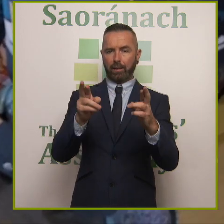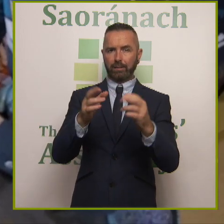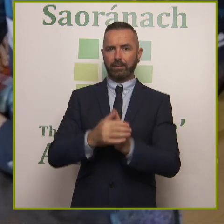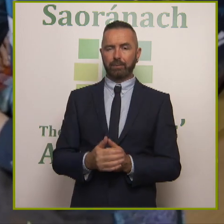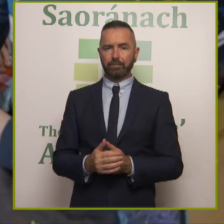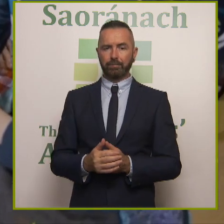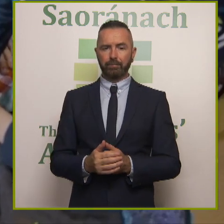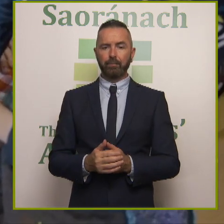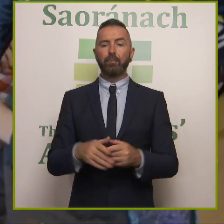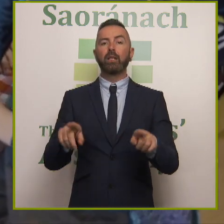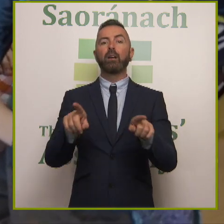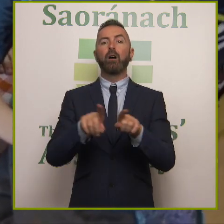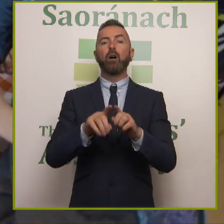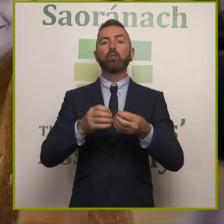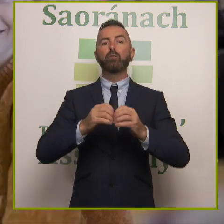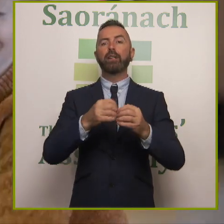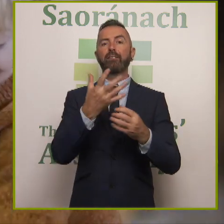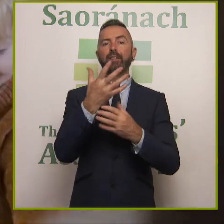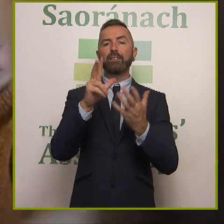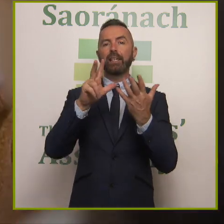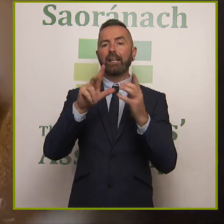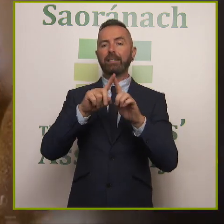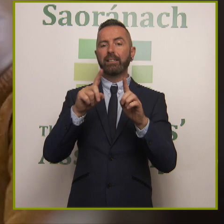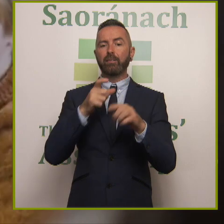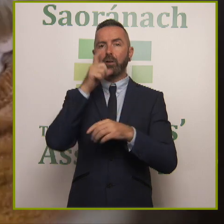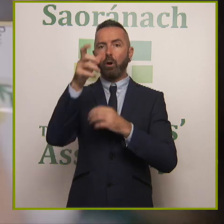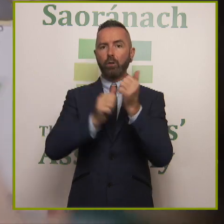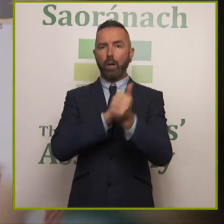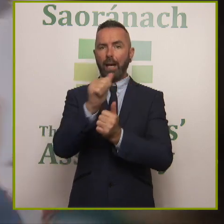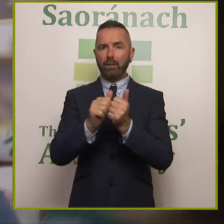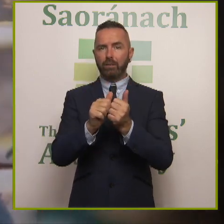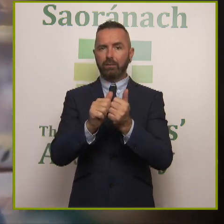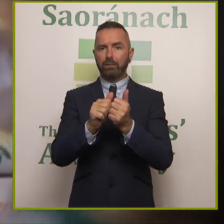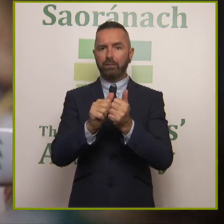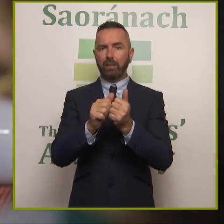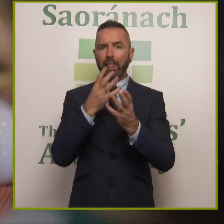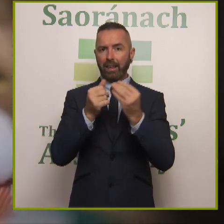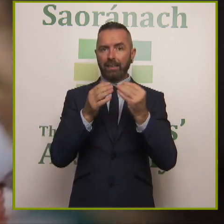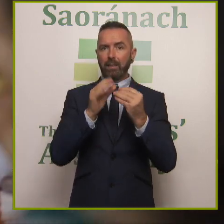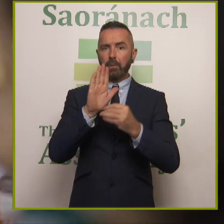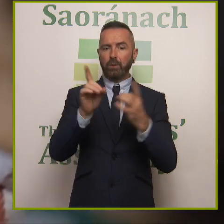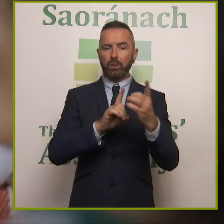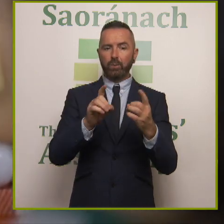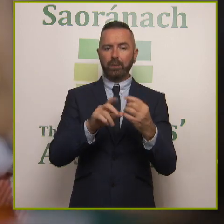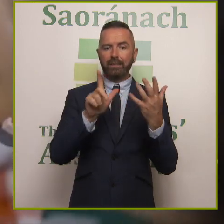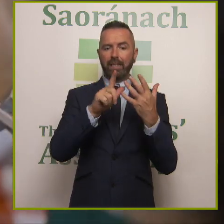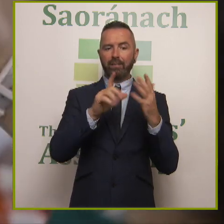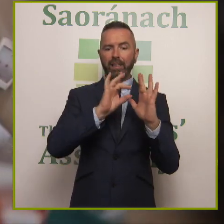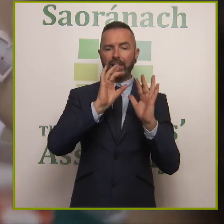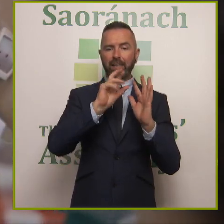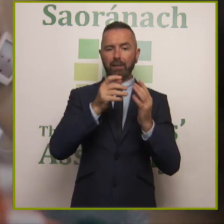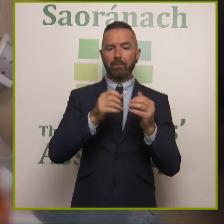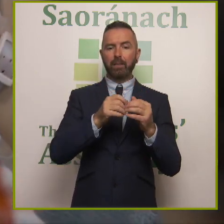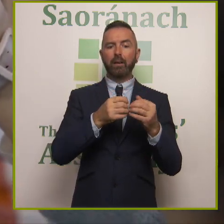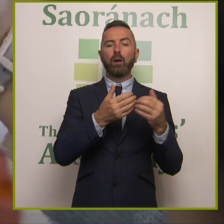We also created 58 calls to action, which fall under 7 key themes. To provide education for